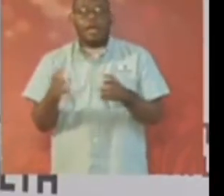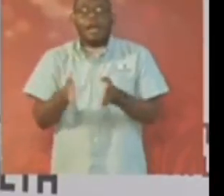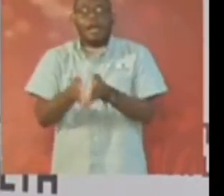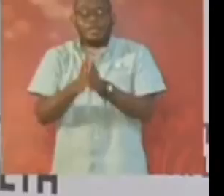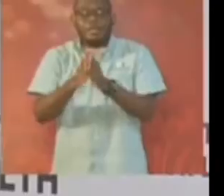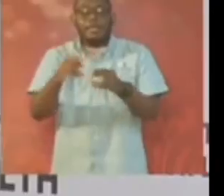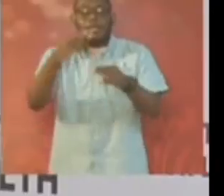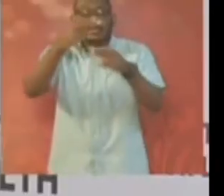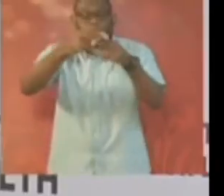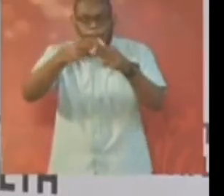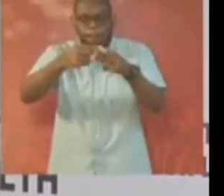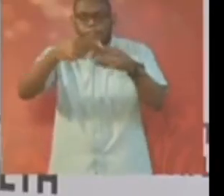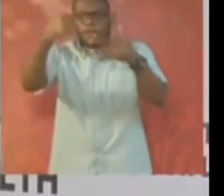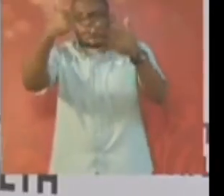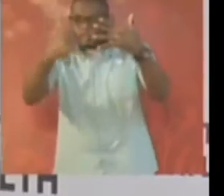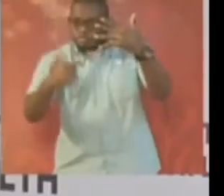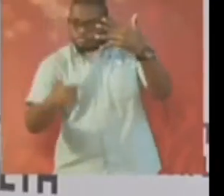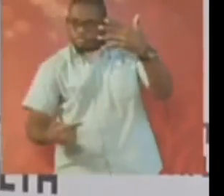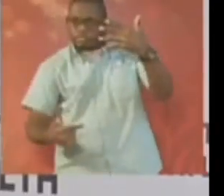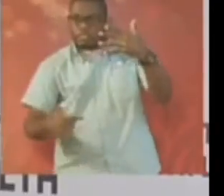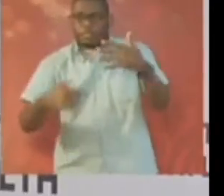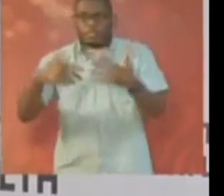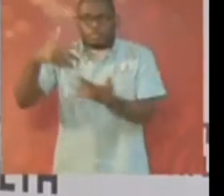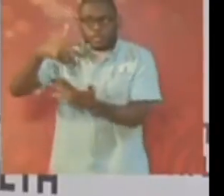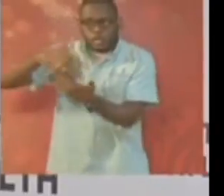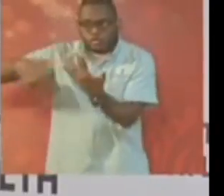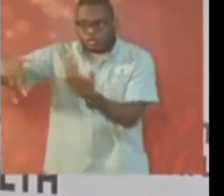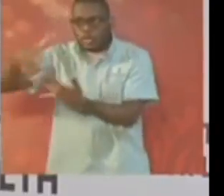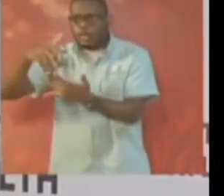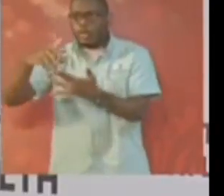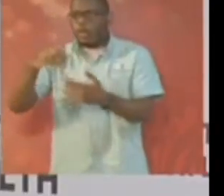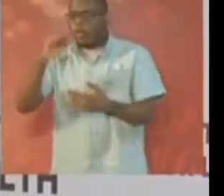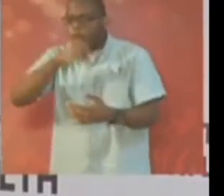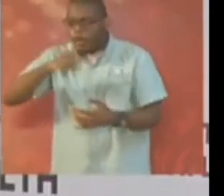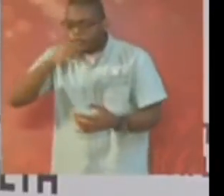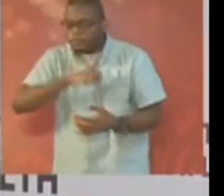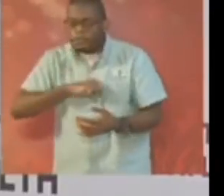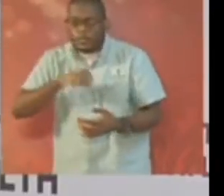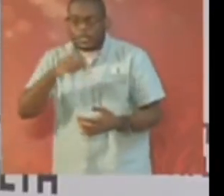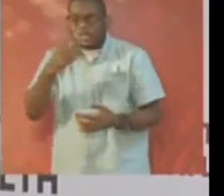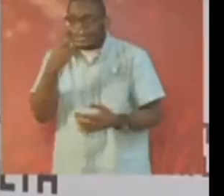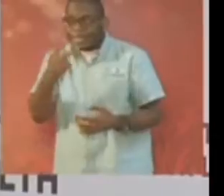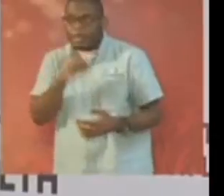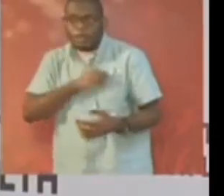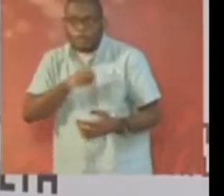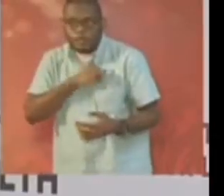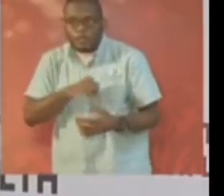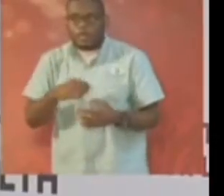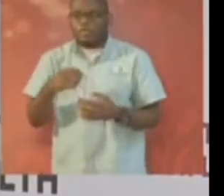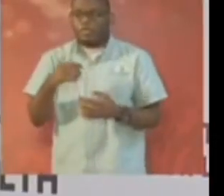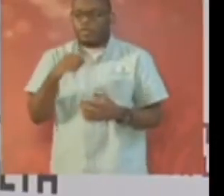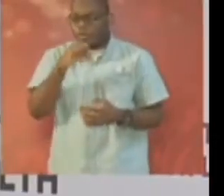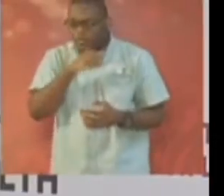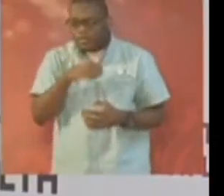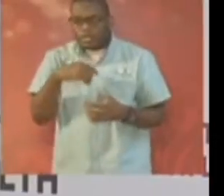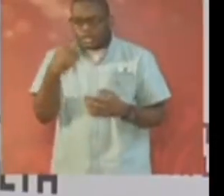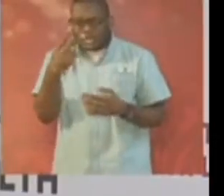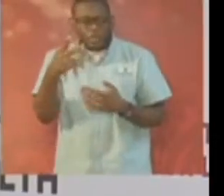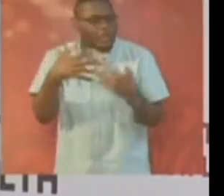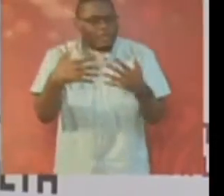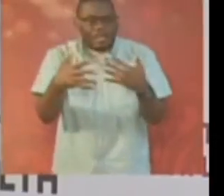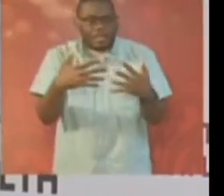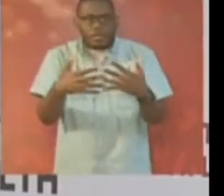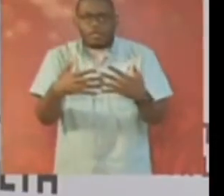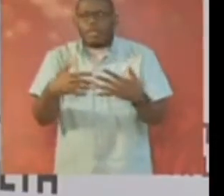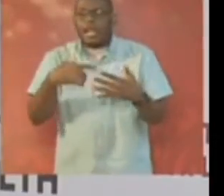symptomatic individuals then require testing, whether they turn out positive, whether additional contact tracing will be needed.